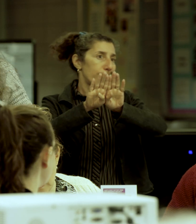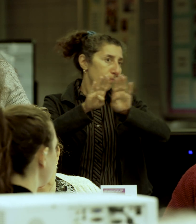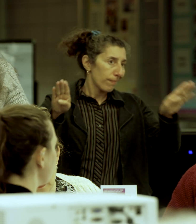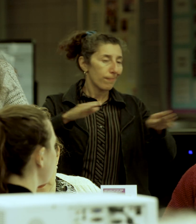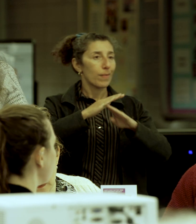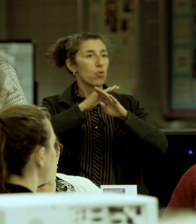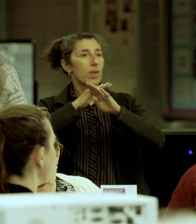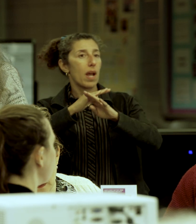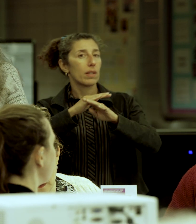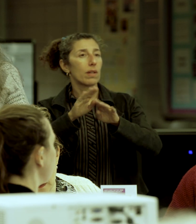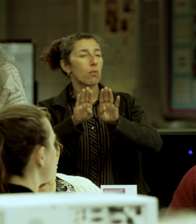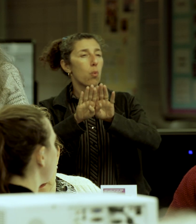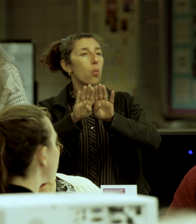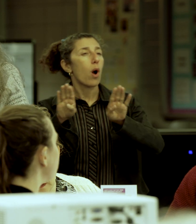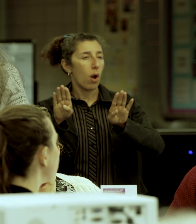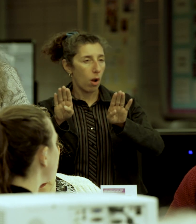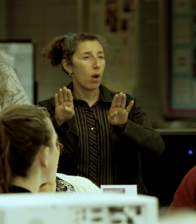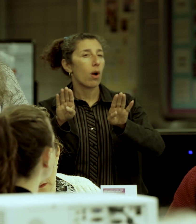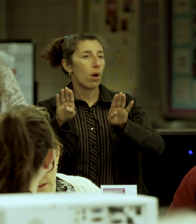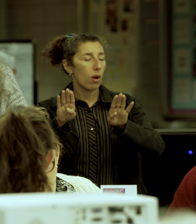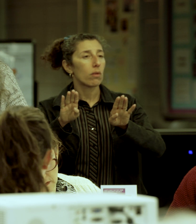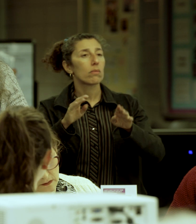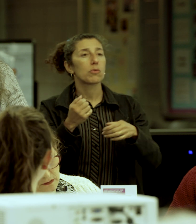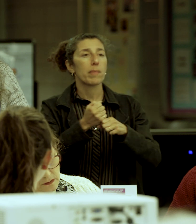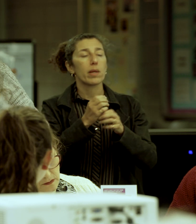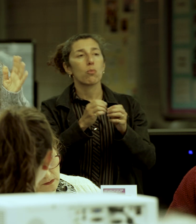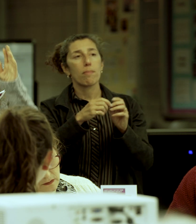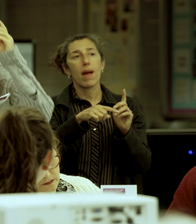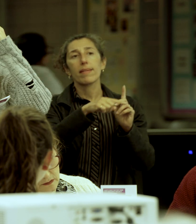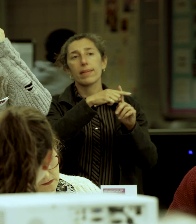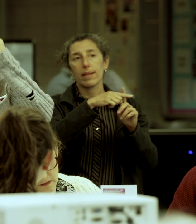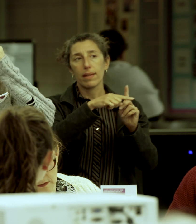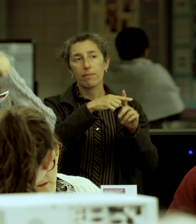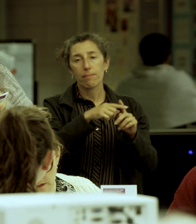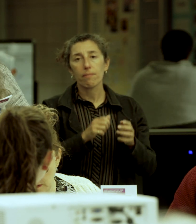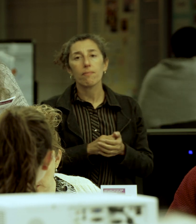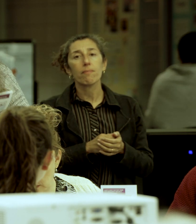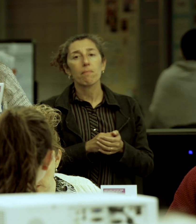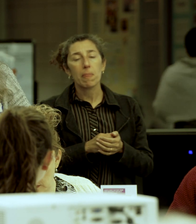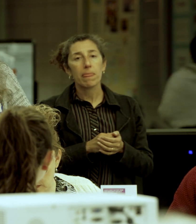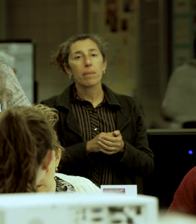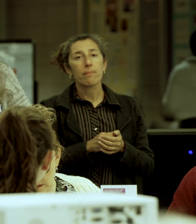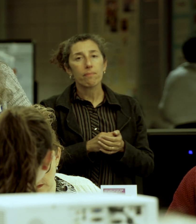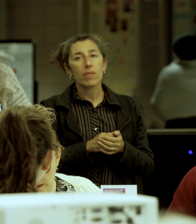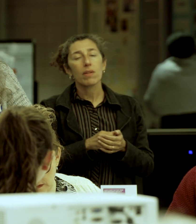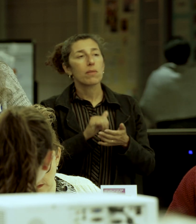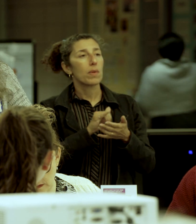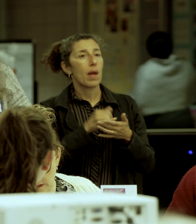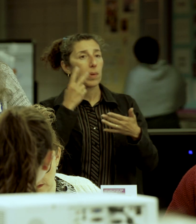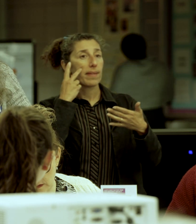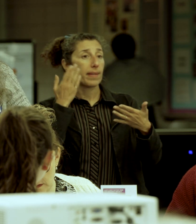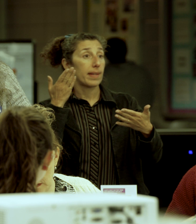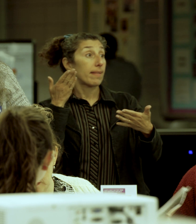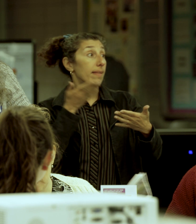something that's additive rather than simply just a negative. So we saw a little bit of that in some of the plans, which was encouraging.